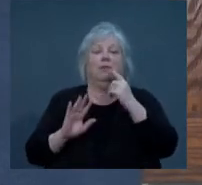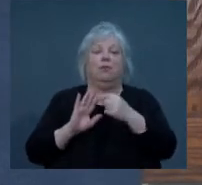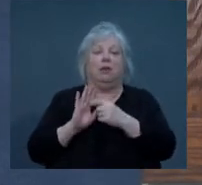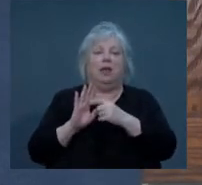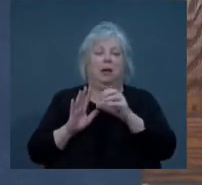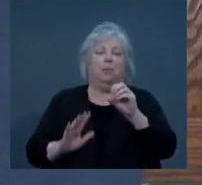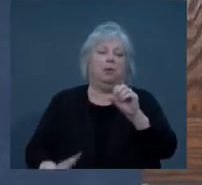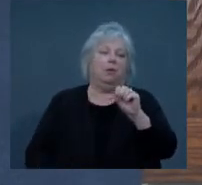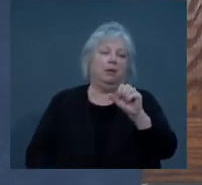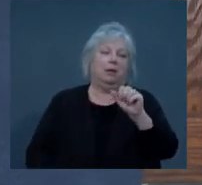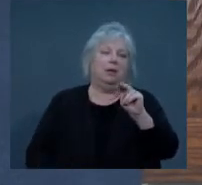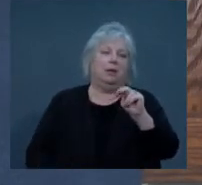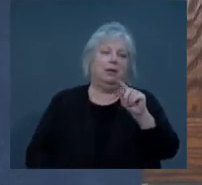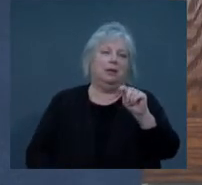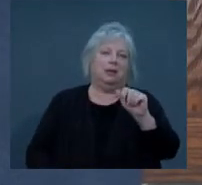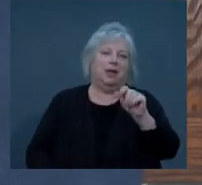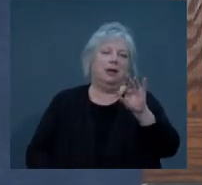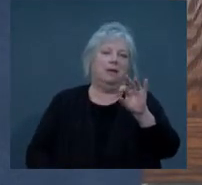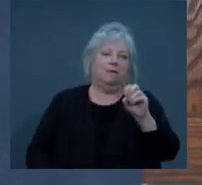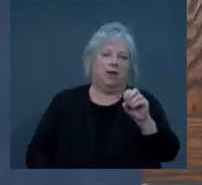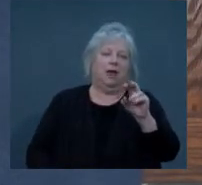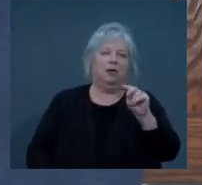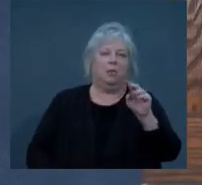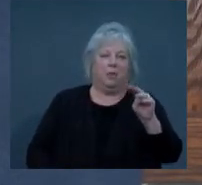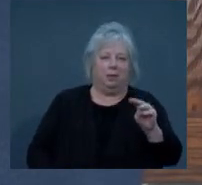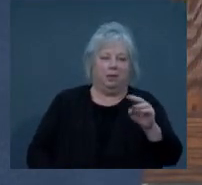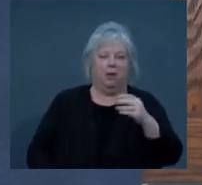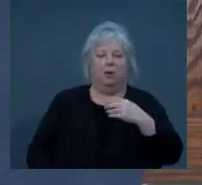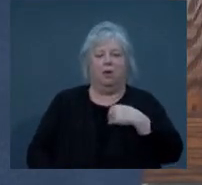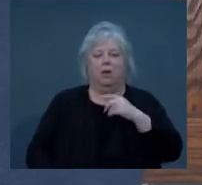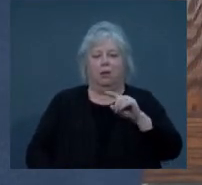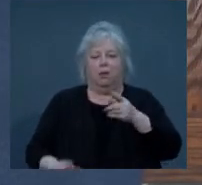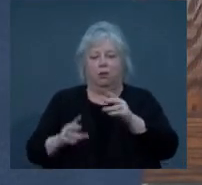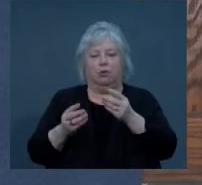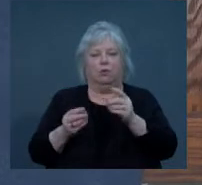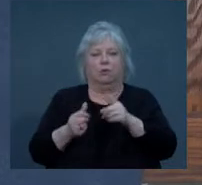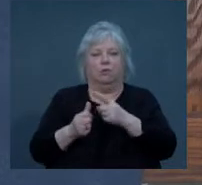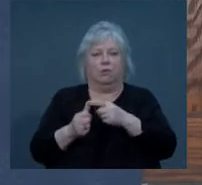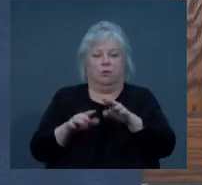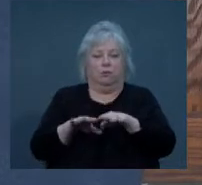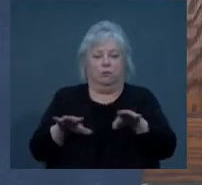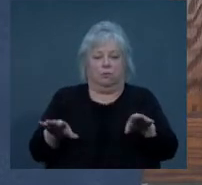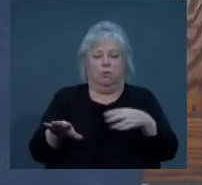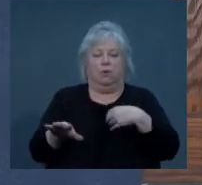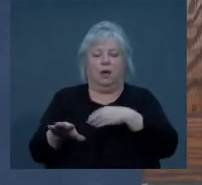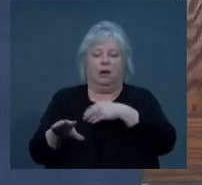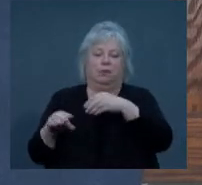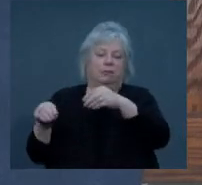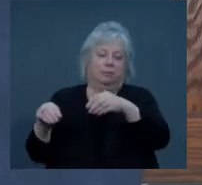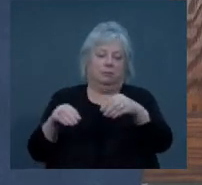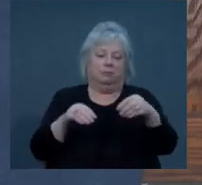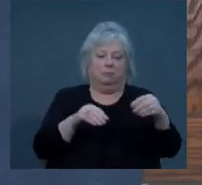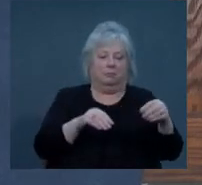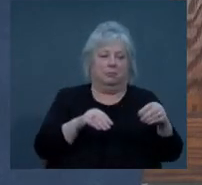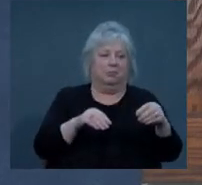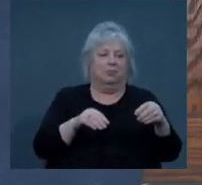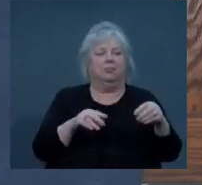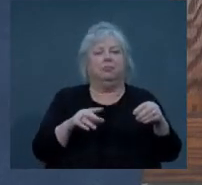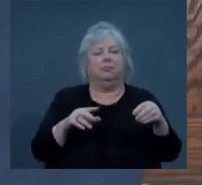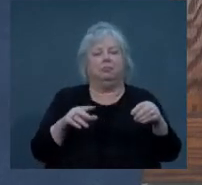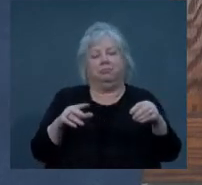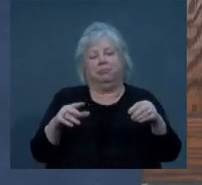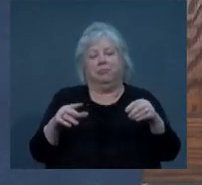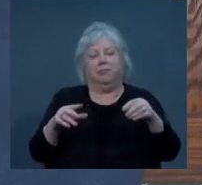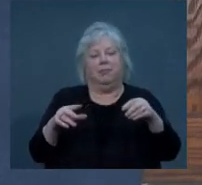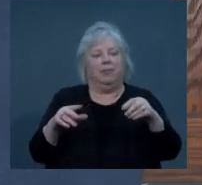Mexico, where you have retail on the ground floor, where you don't have the ramps taking you in and out